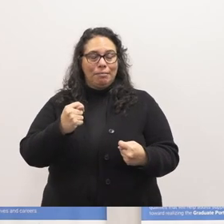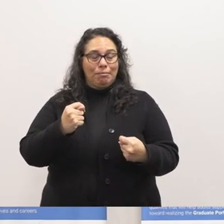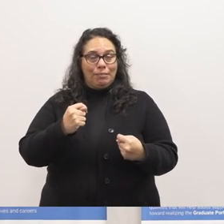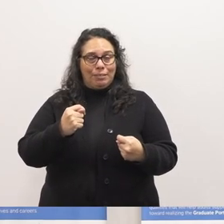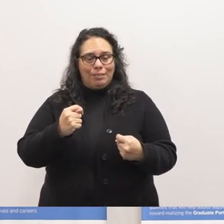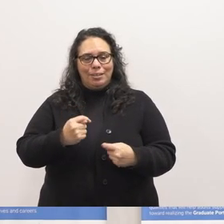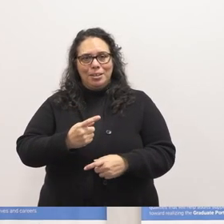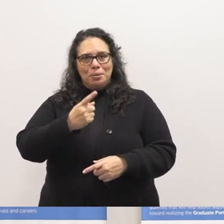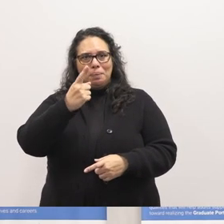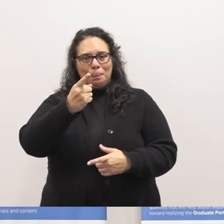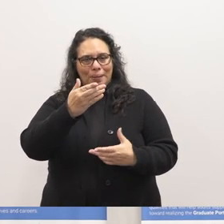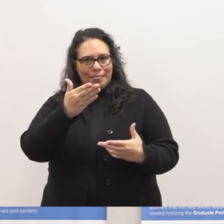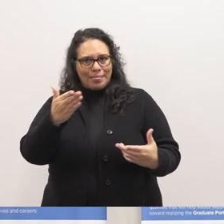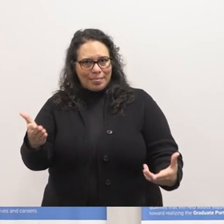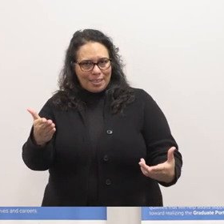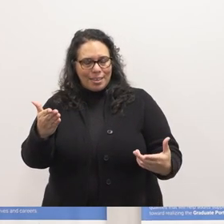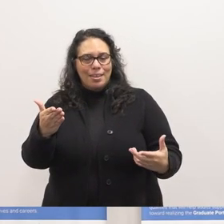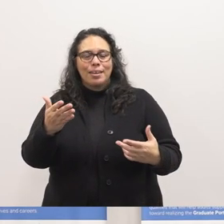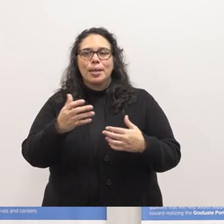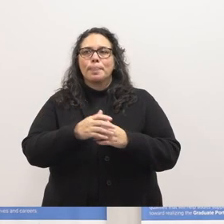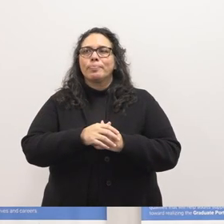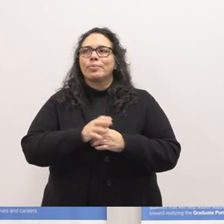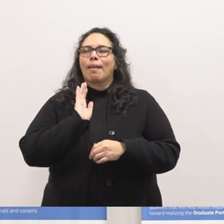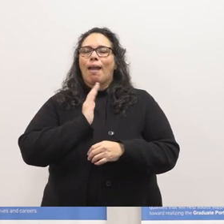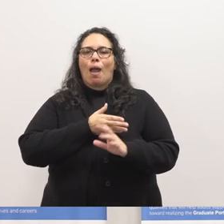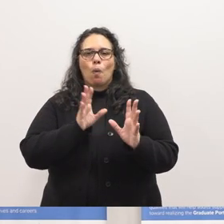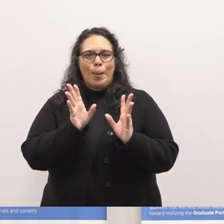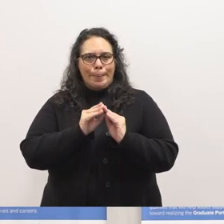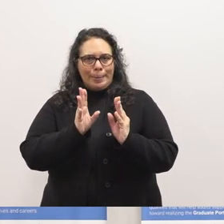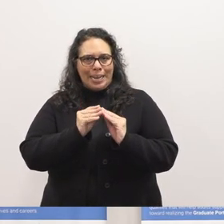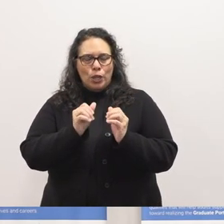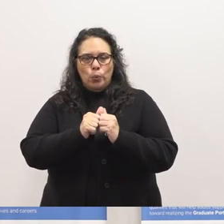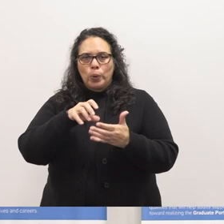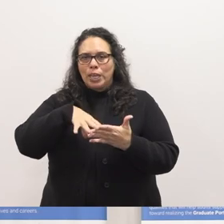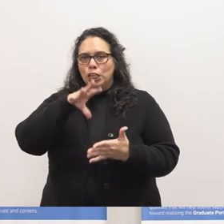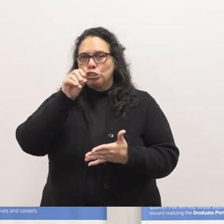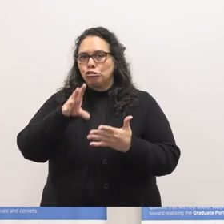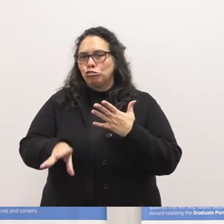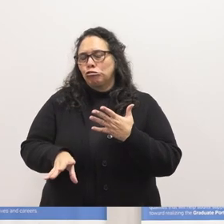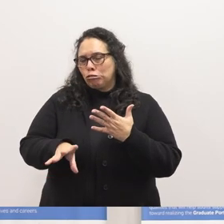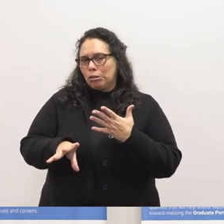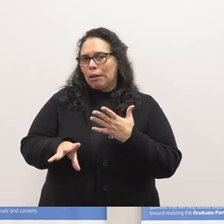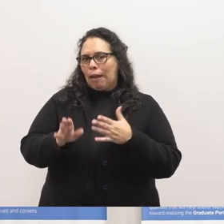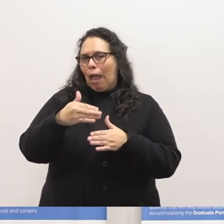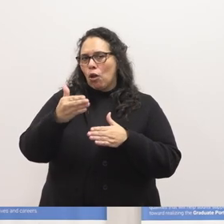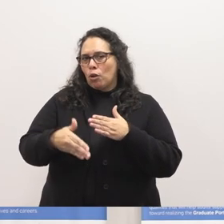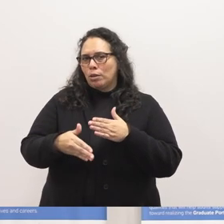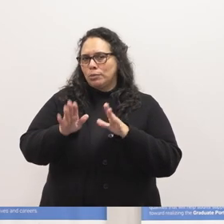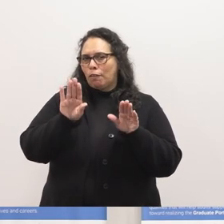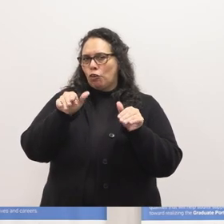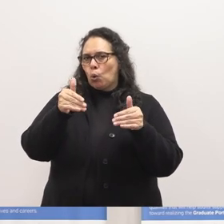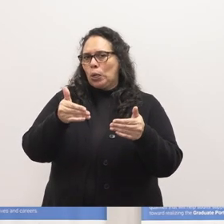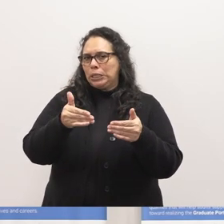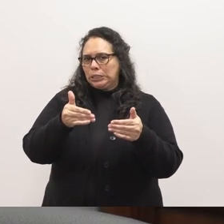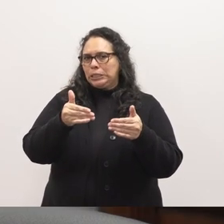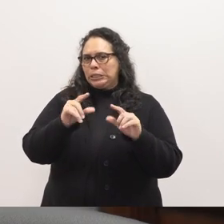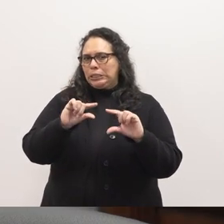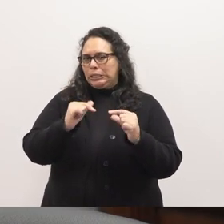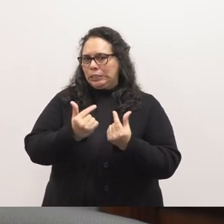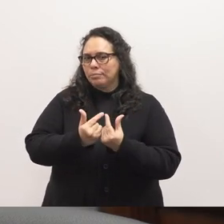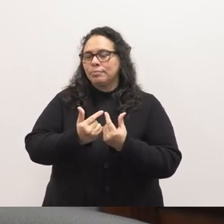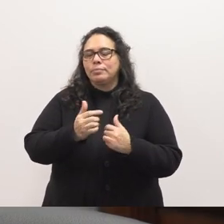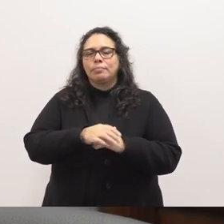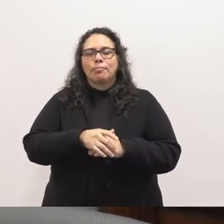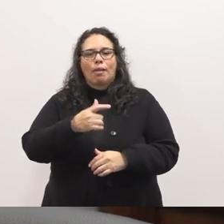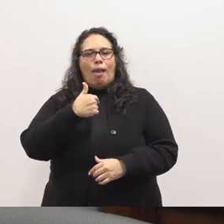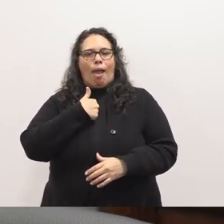One of the things that at our meetings with our student outcomes focused governance team that I've asked the